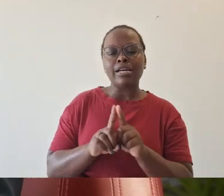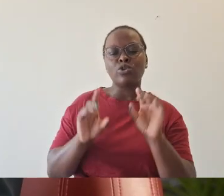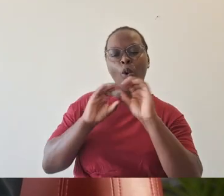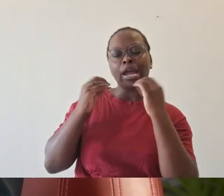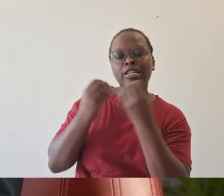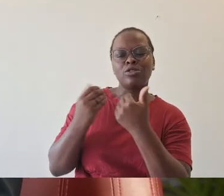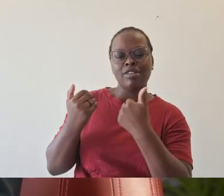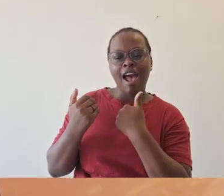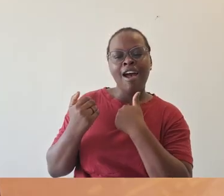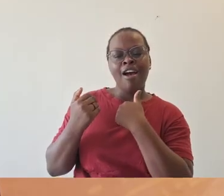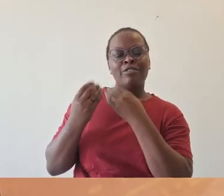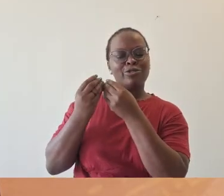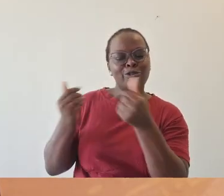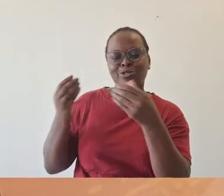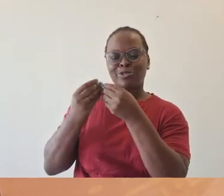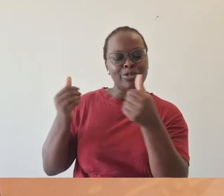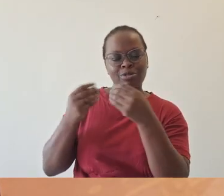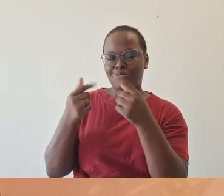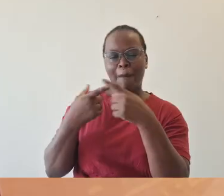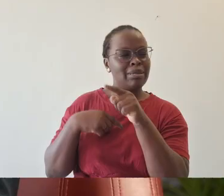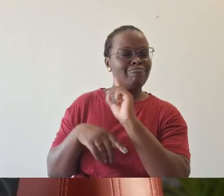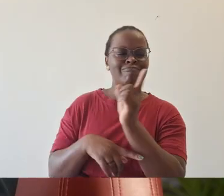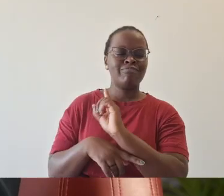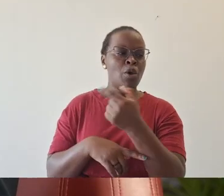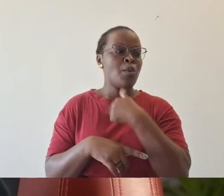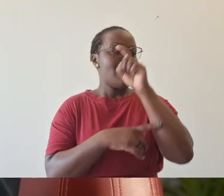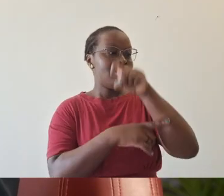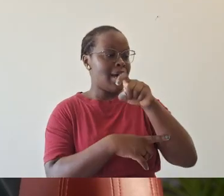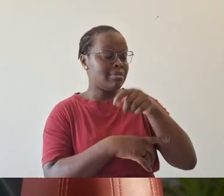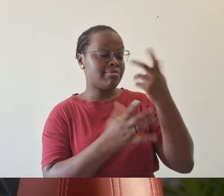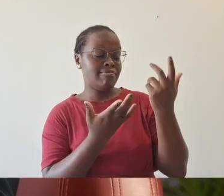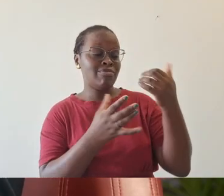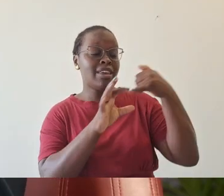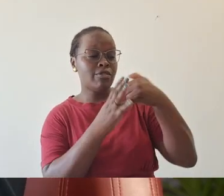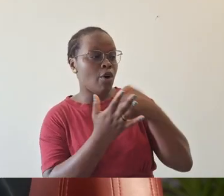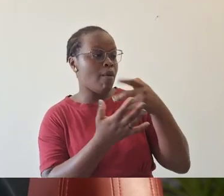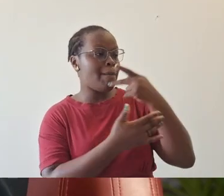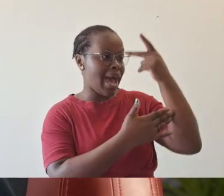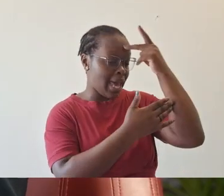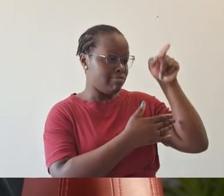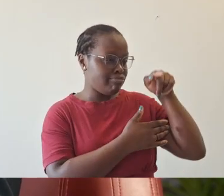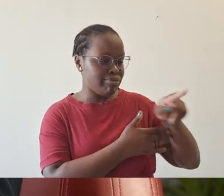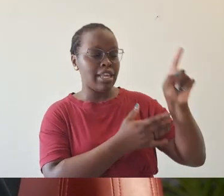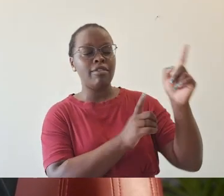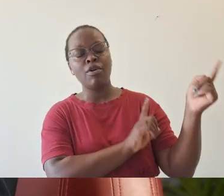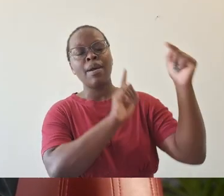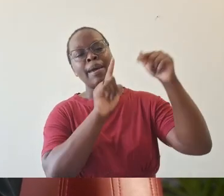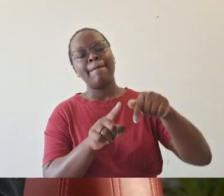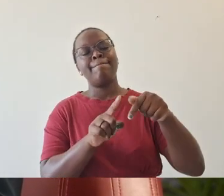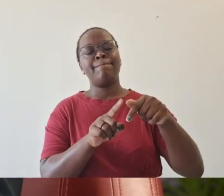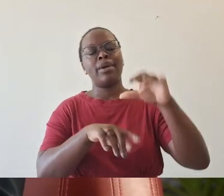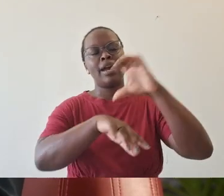have the PE guidelines, but do even schools know how to translate that so that the parent can be